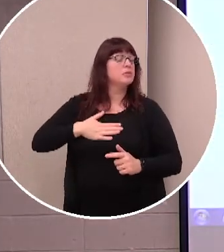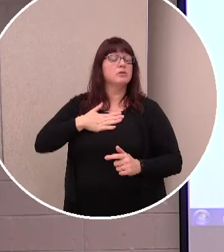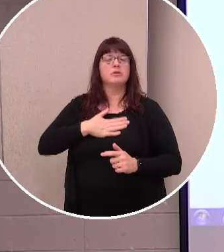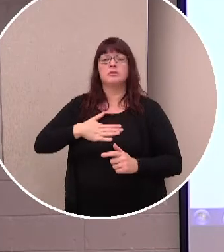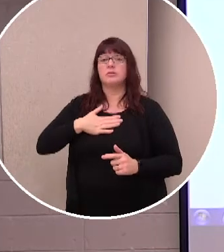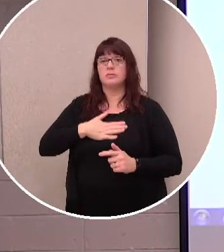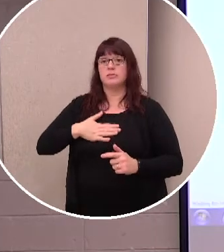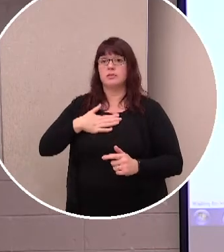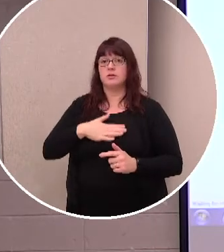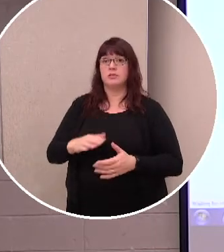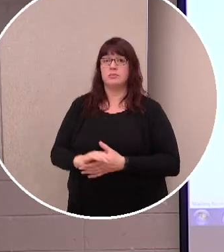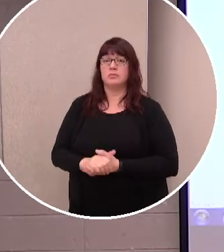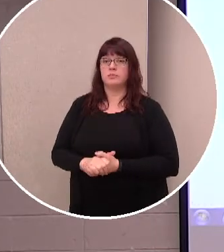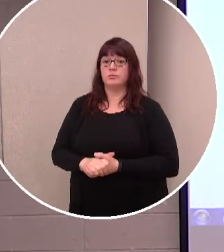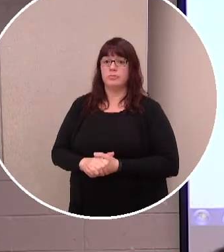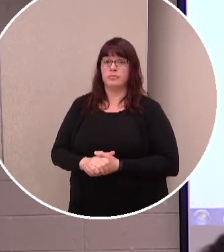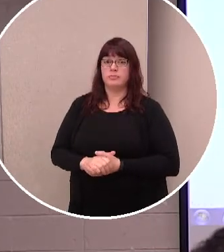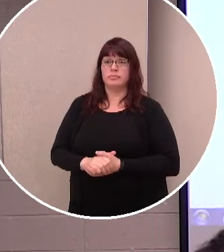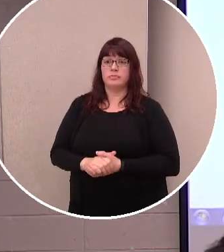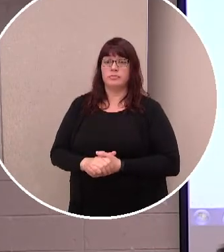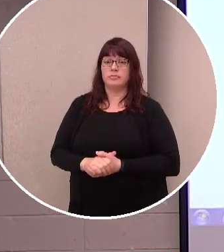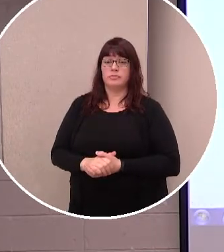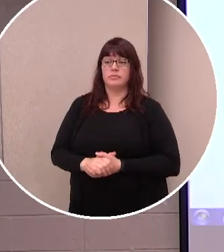proceedings. Thank you.